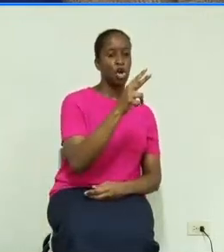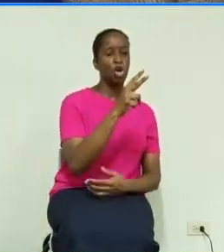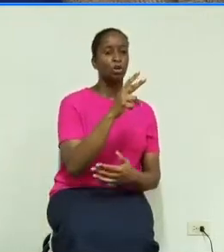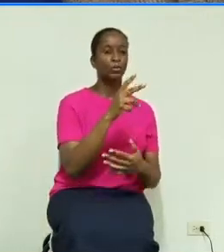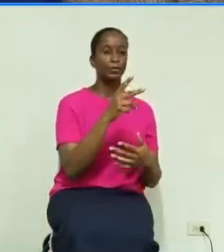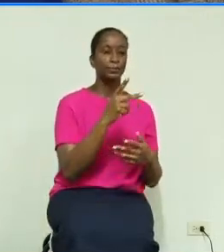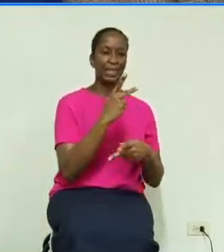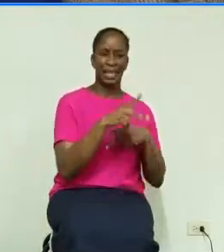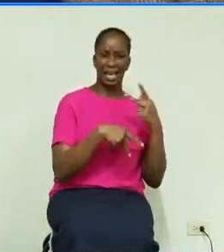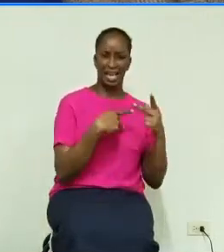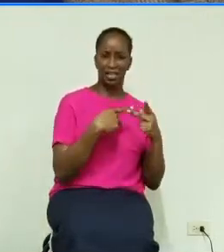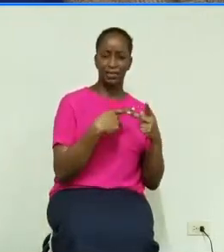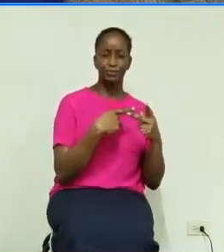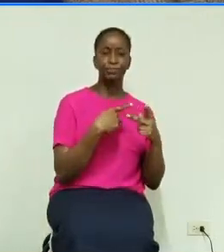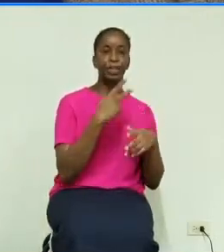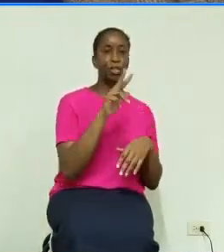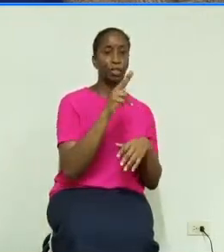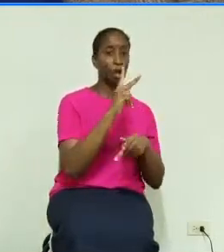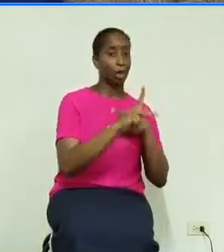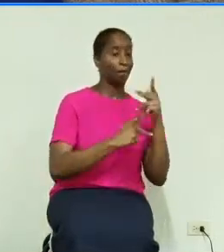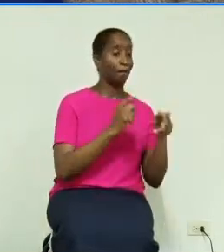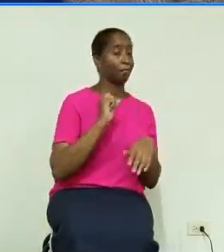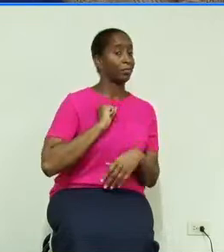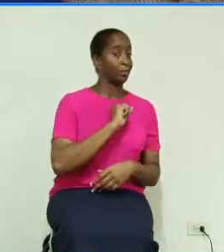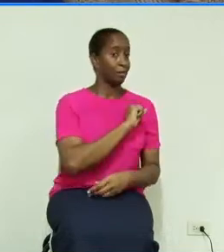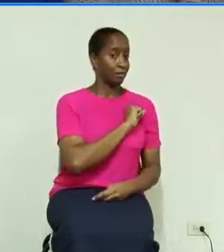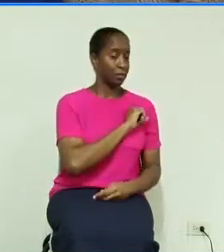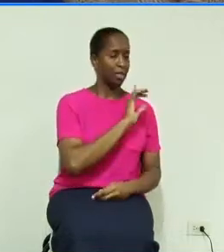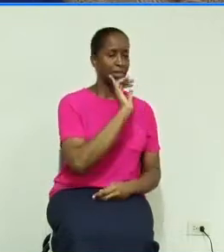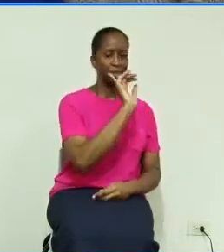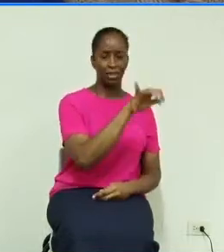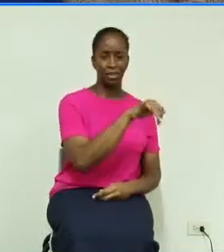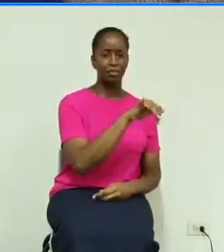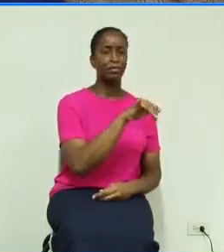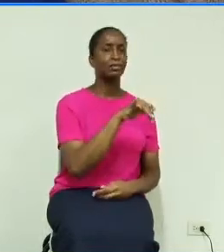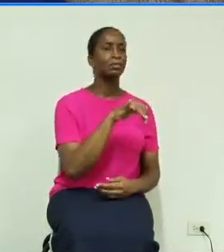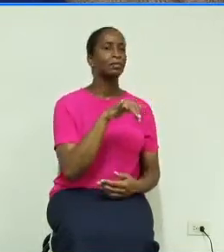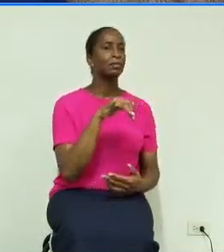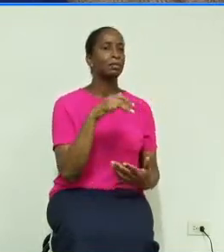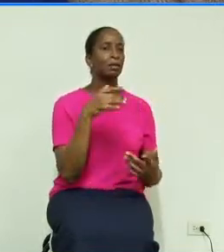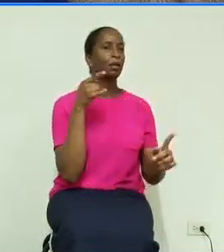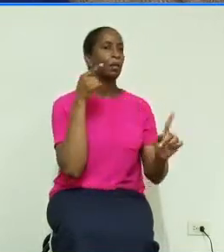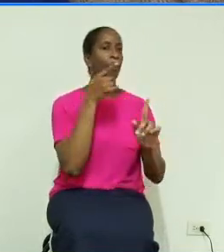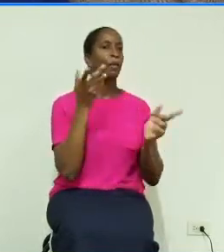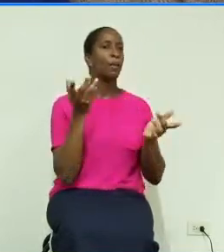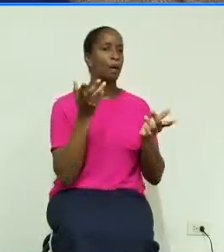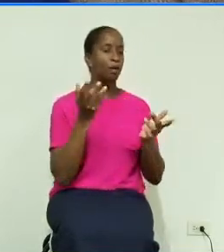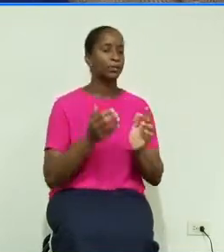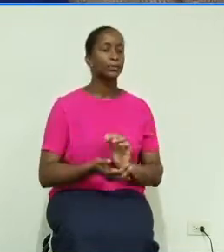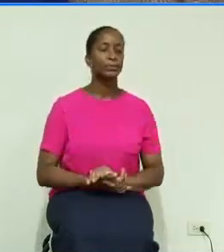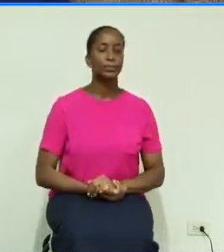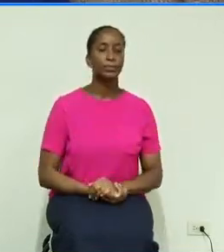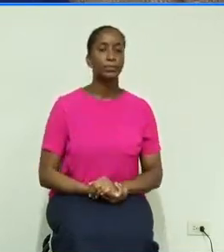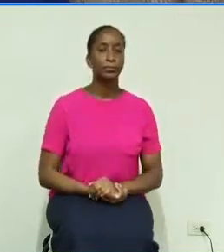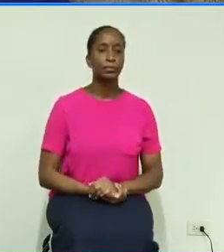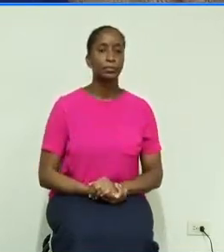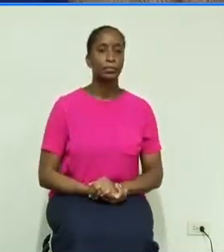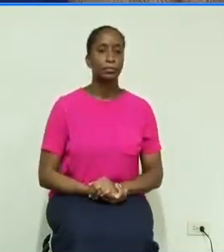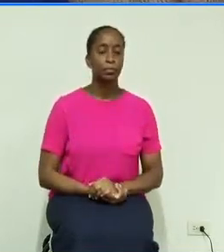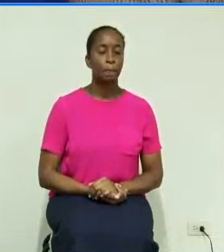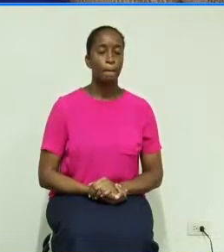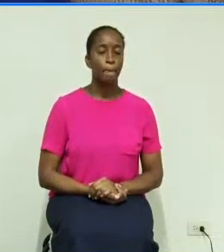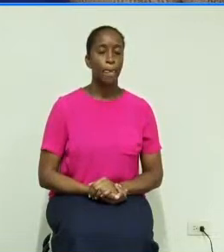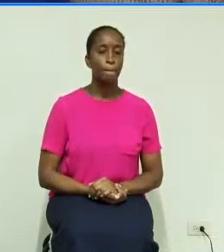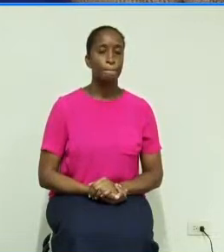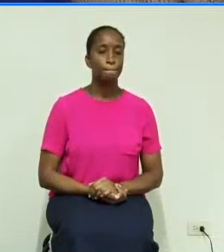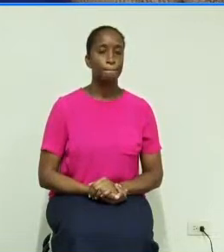Representation, and that exists to provide a broader range of representation. Can be